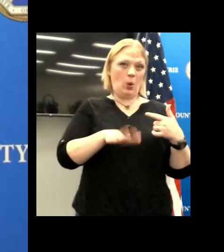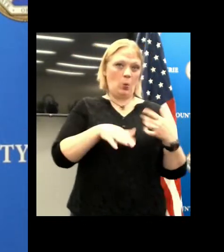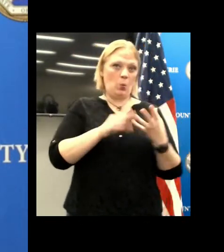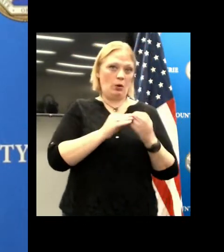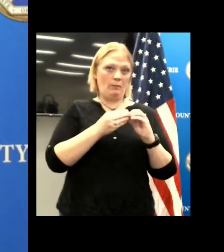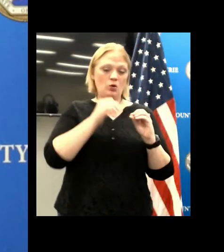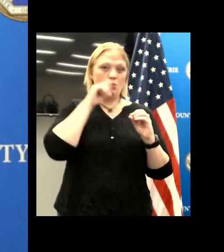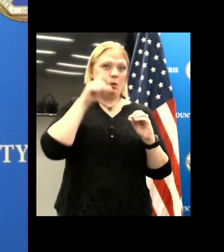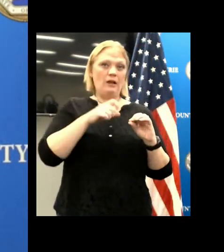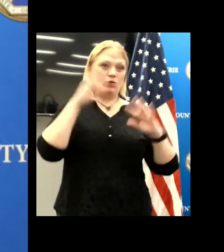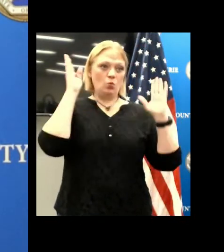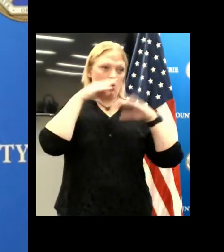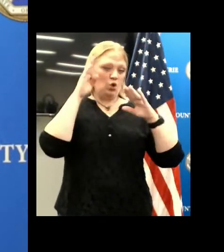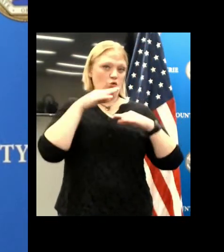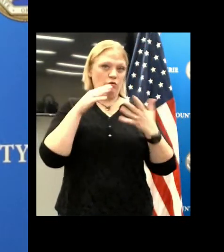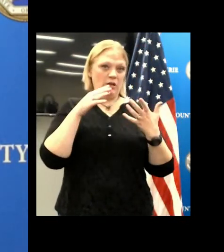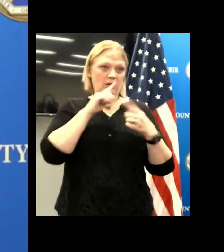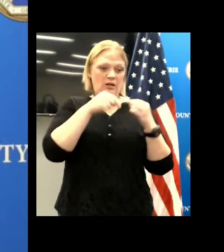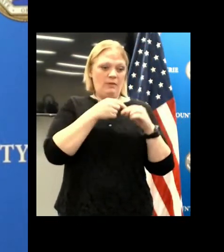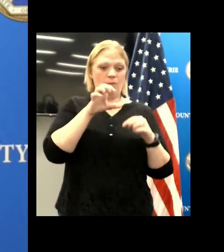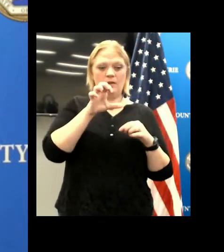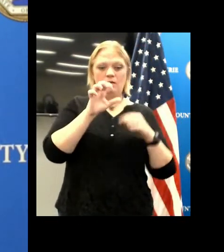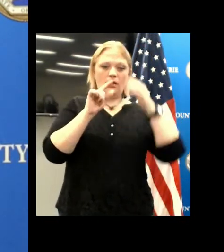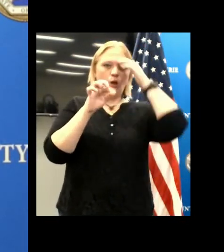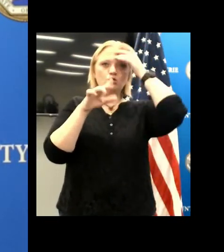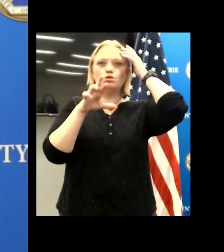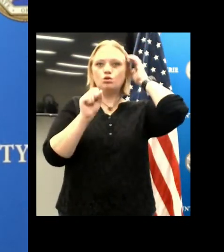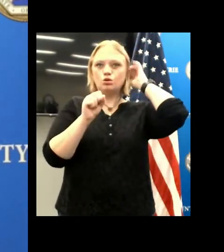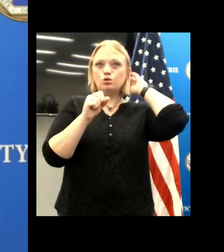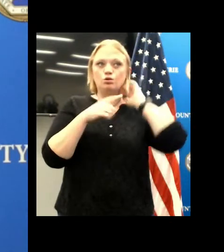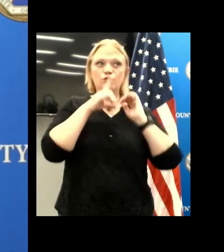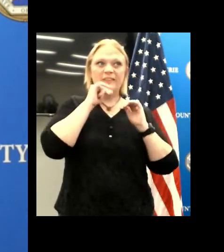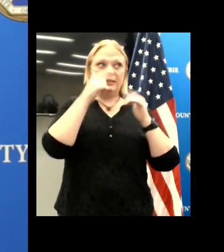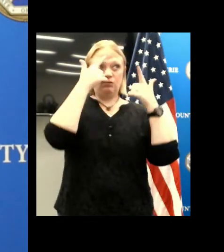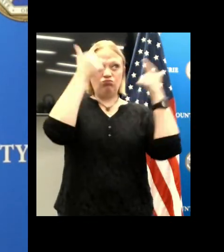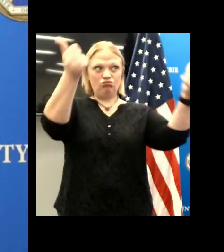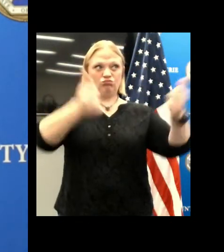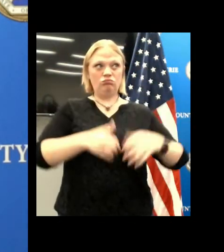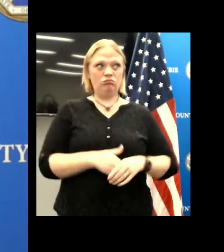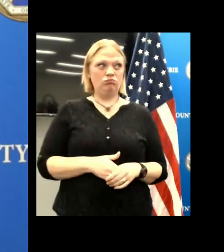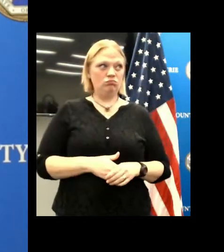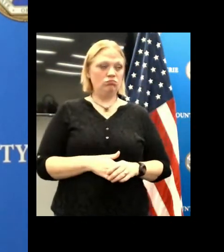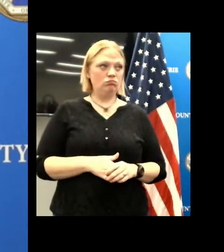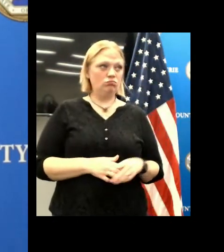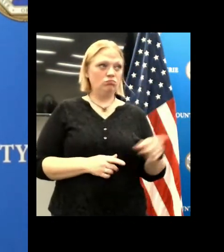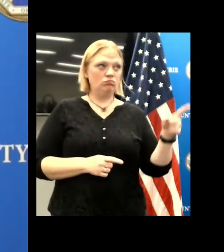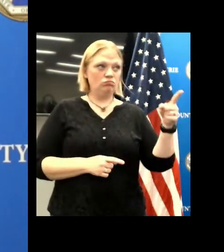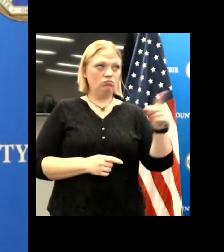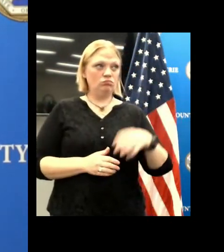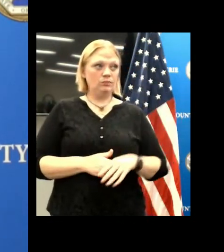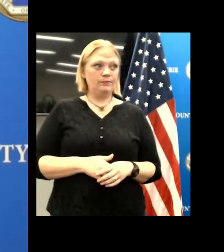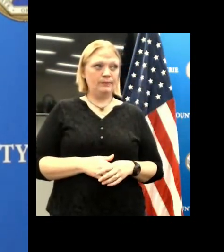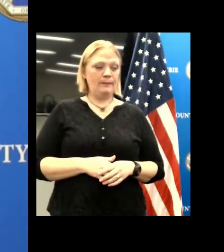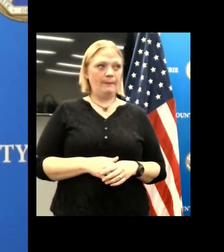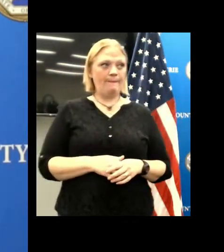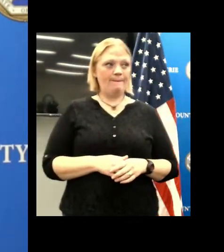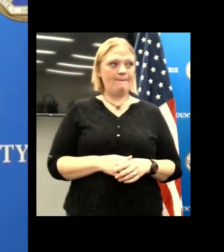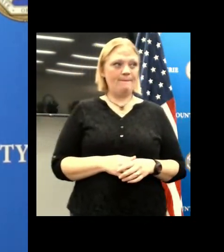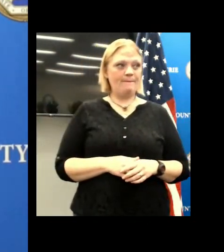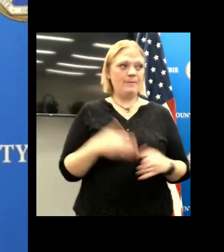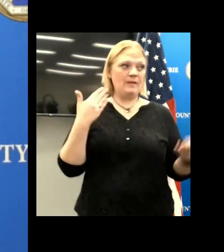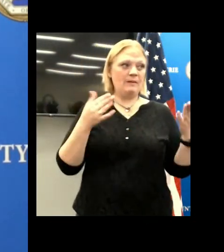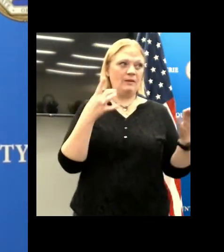won't have to worry as much about these clusters. It's all up to us. Greg, yeah, this might be for